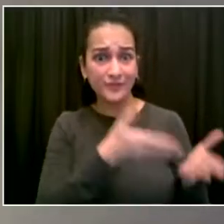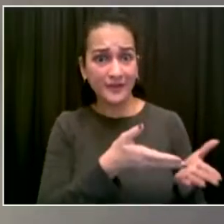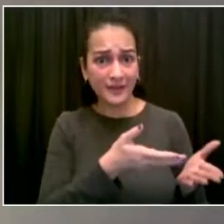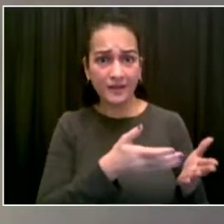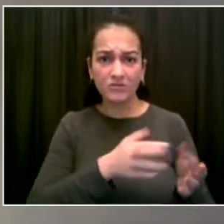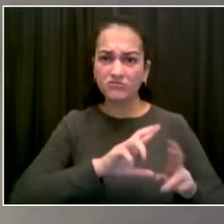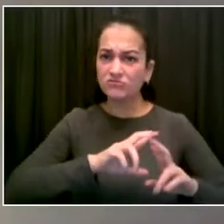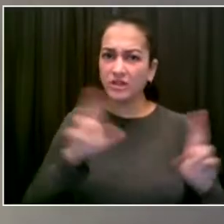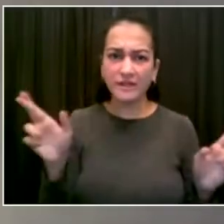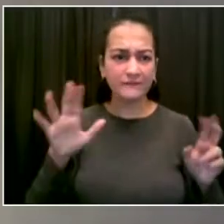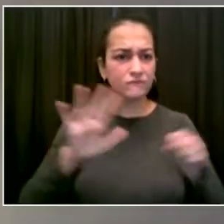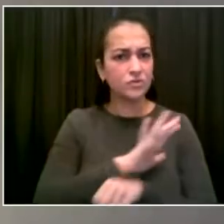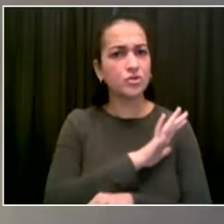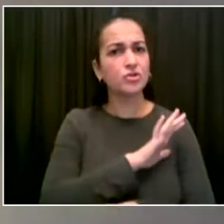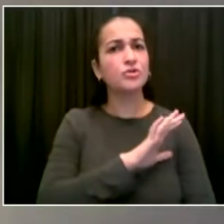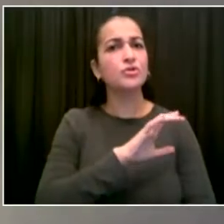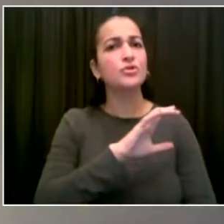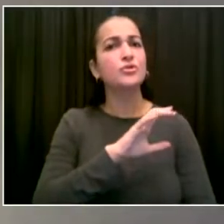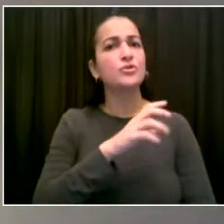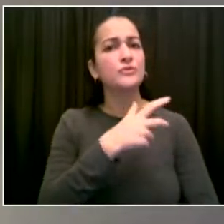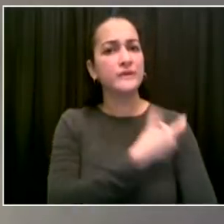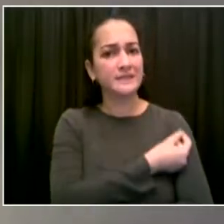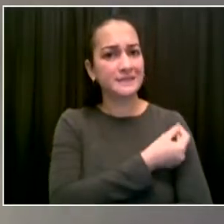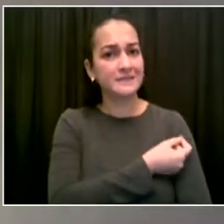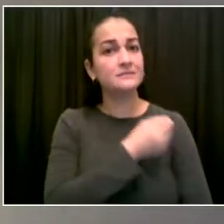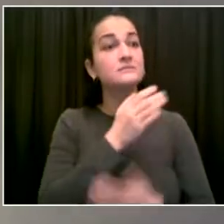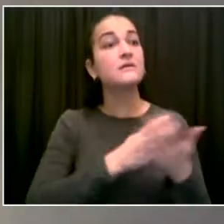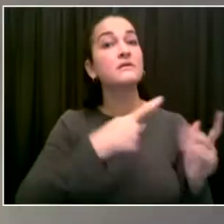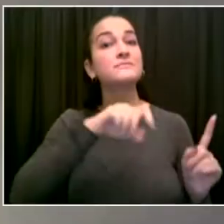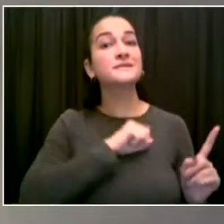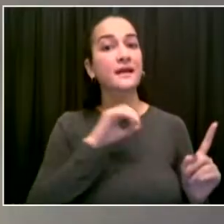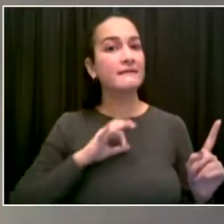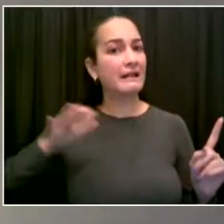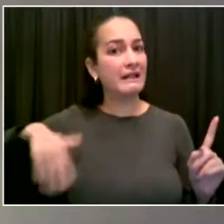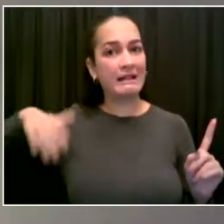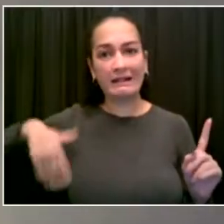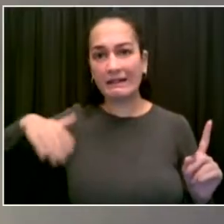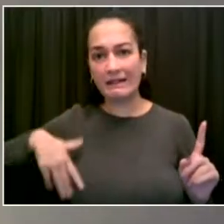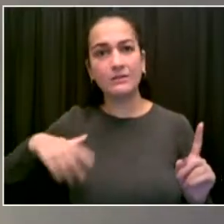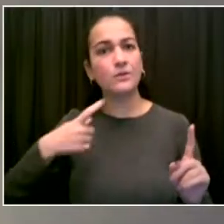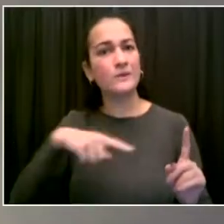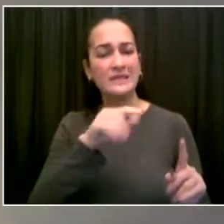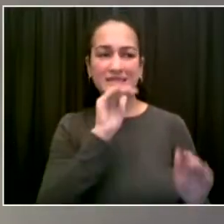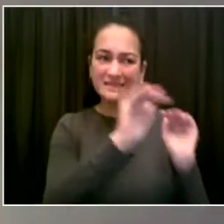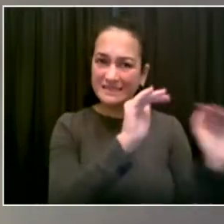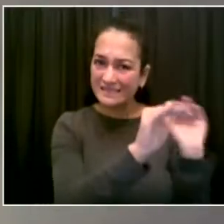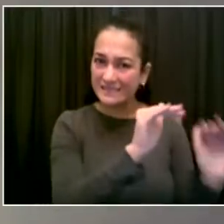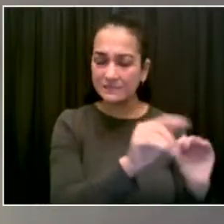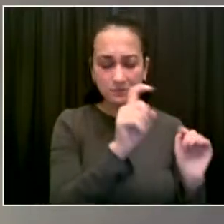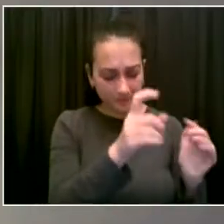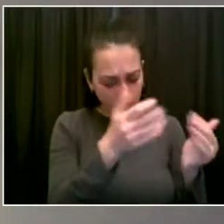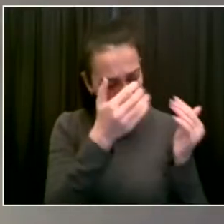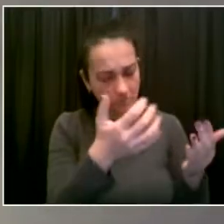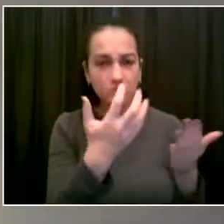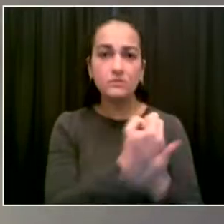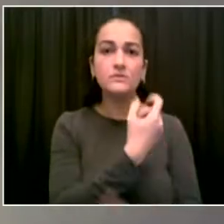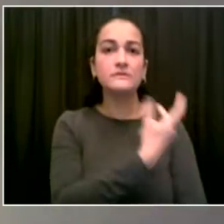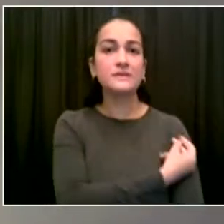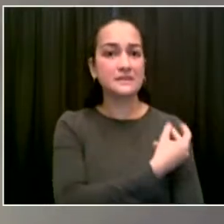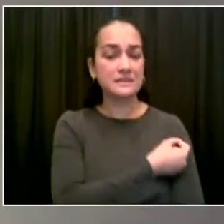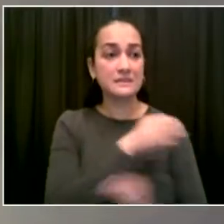good health for the inmates. We need for there to be a sufficient number of correction officers